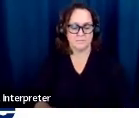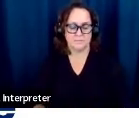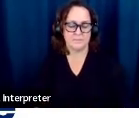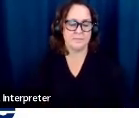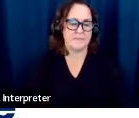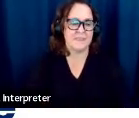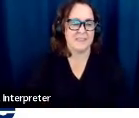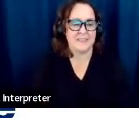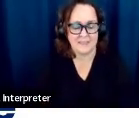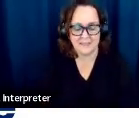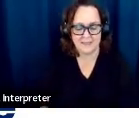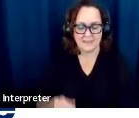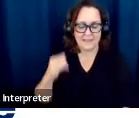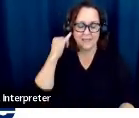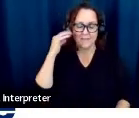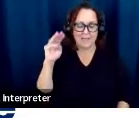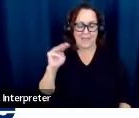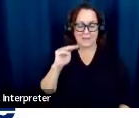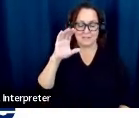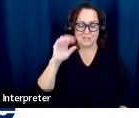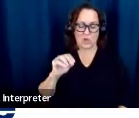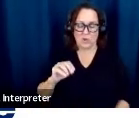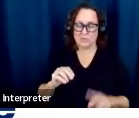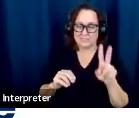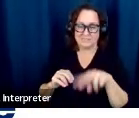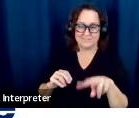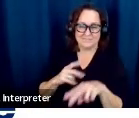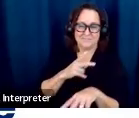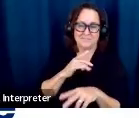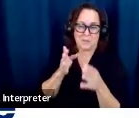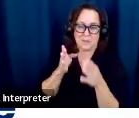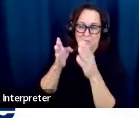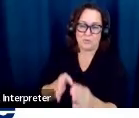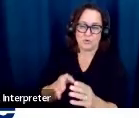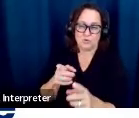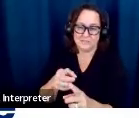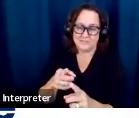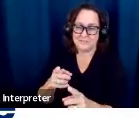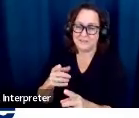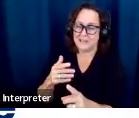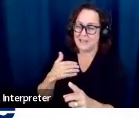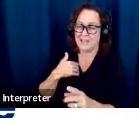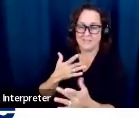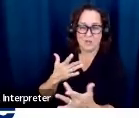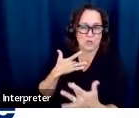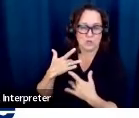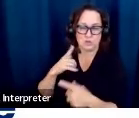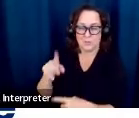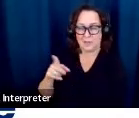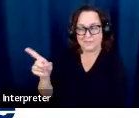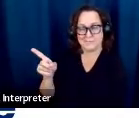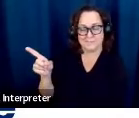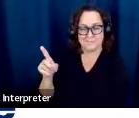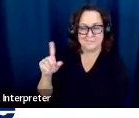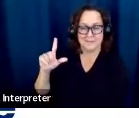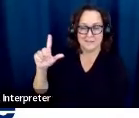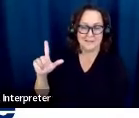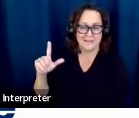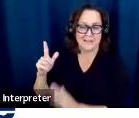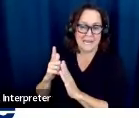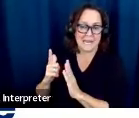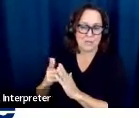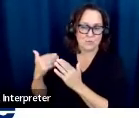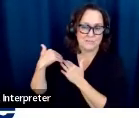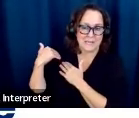If the MCO care coordinator has any concerns about the legally responsible individual or relative providing services, like they're worried that